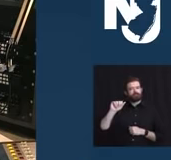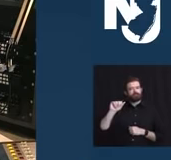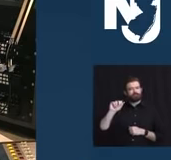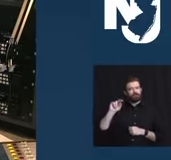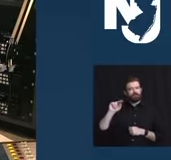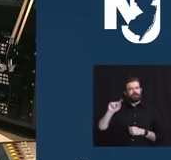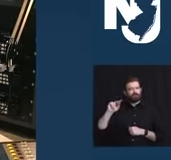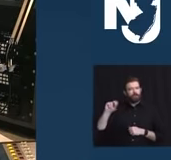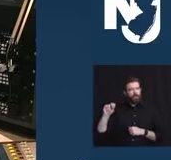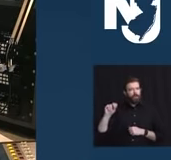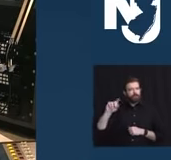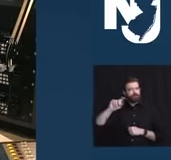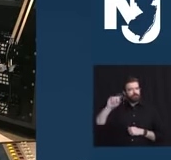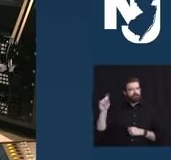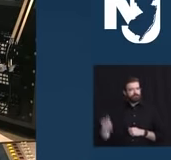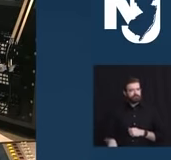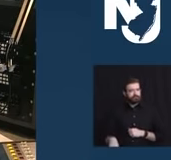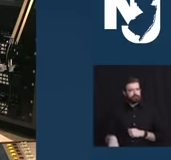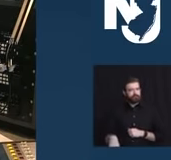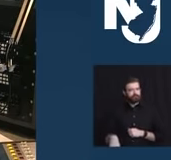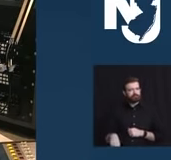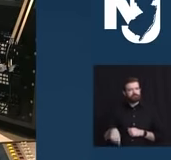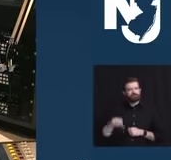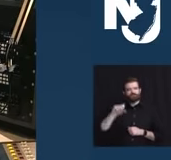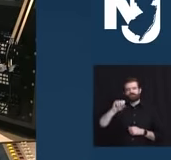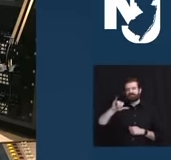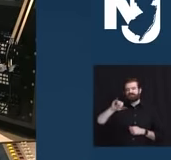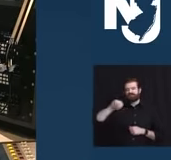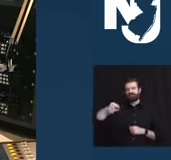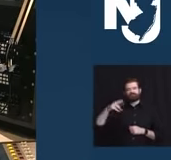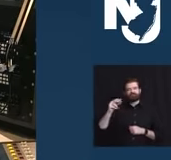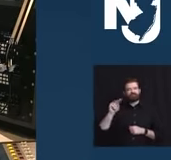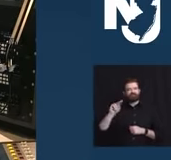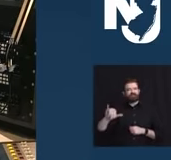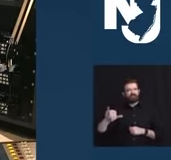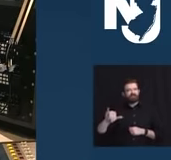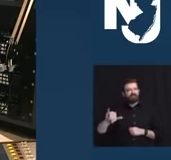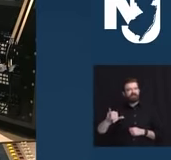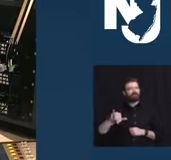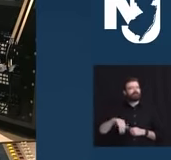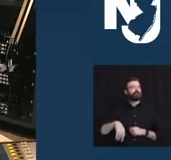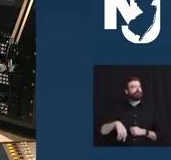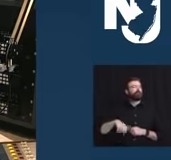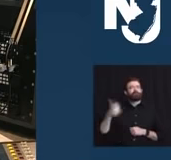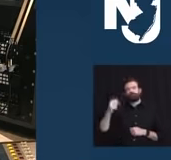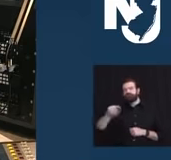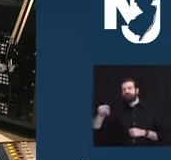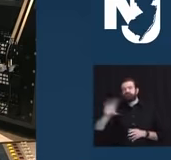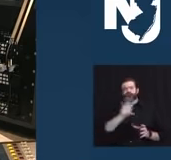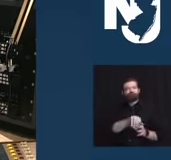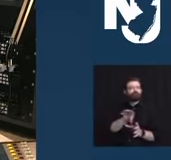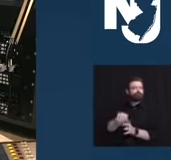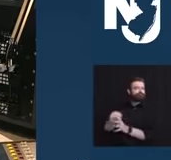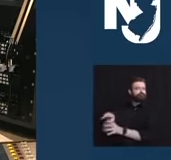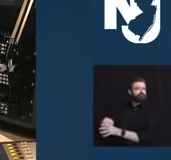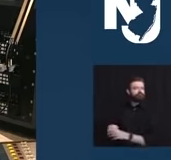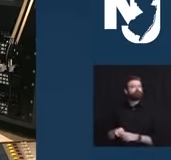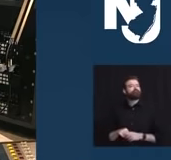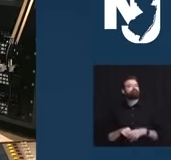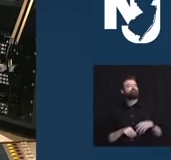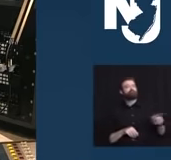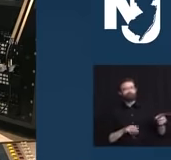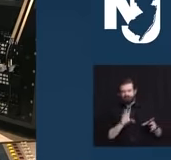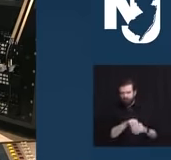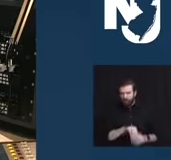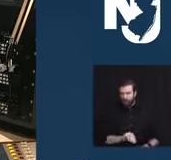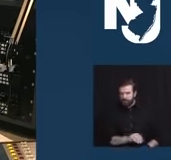Island Philharmonic, and Newtown Chamber Orchestra. In an orchestra, he was one of many. But every Monday for the past